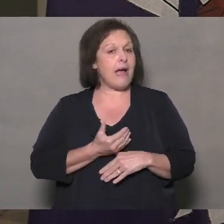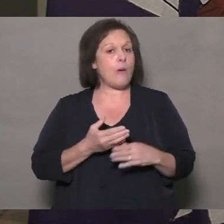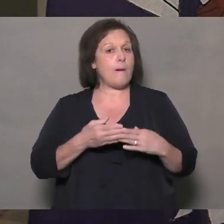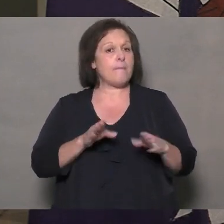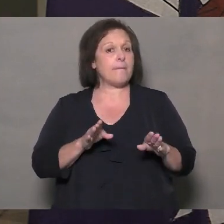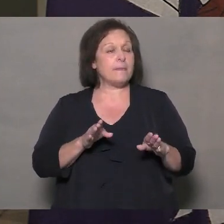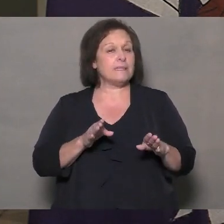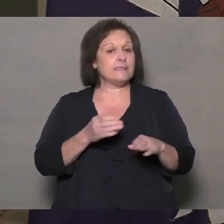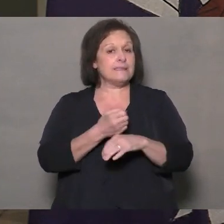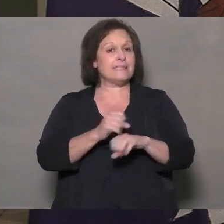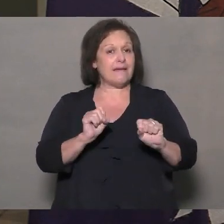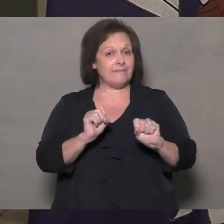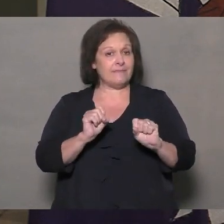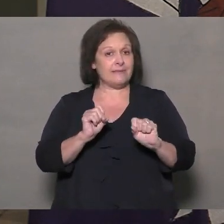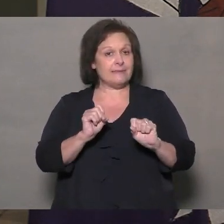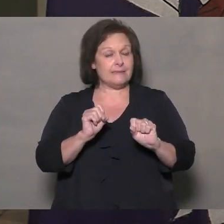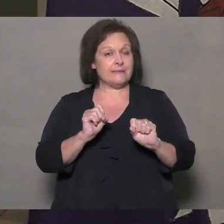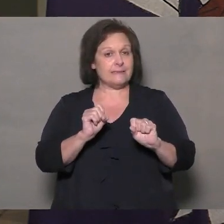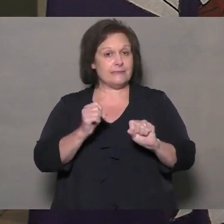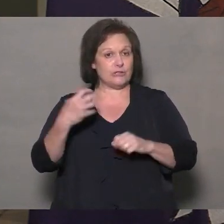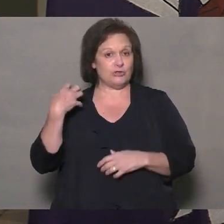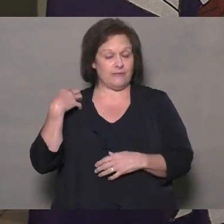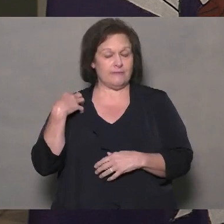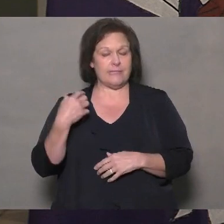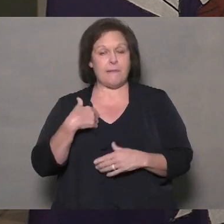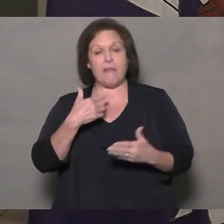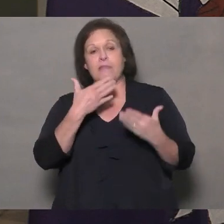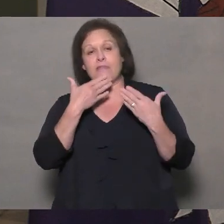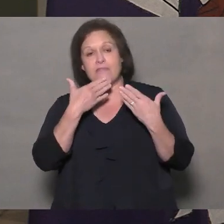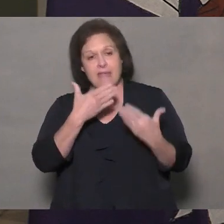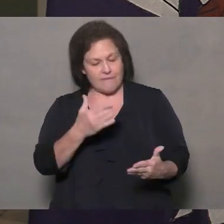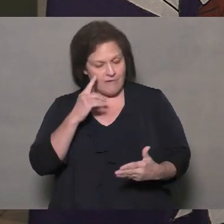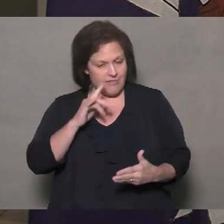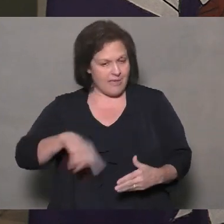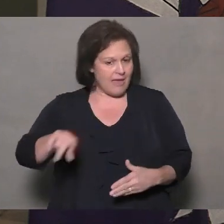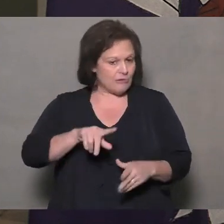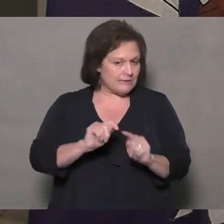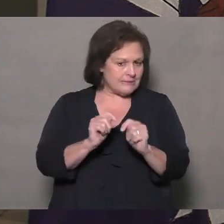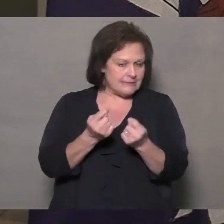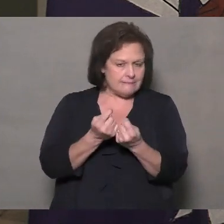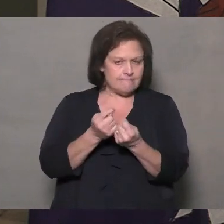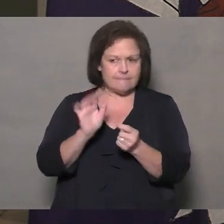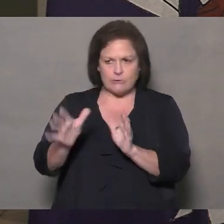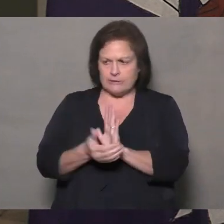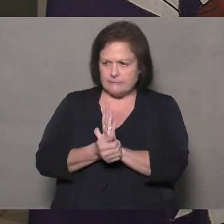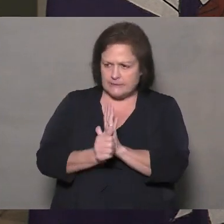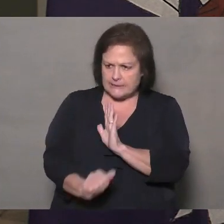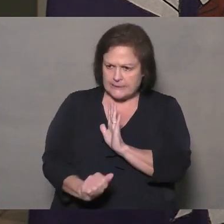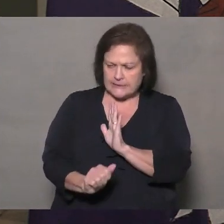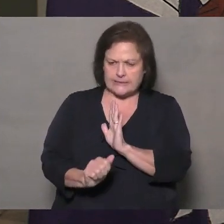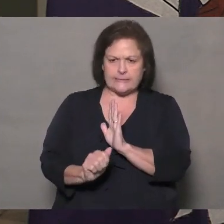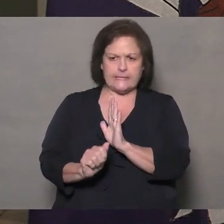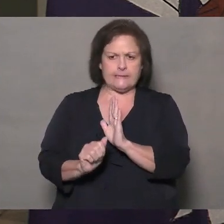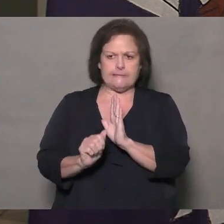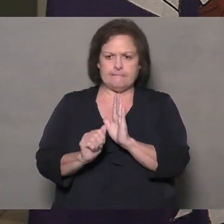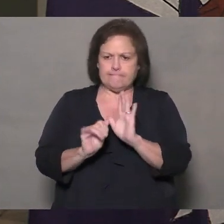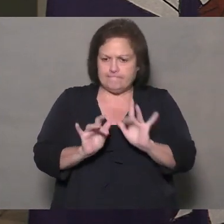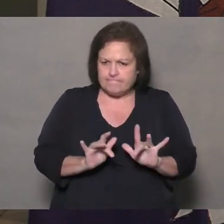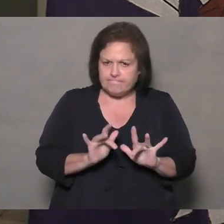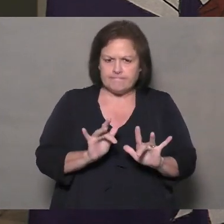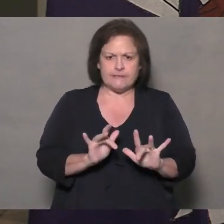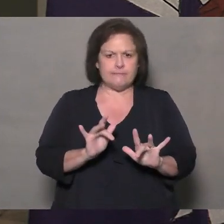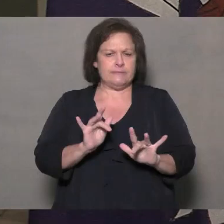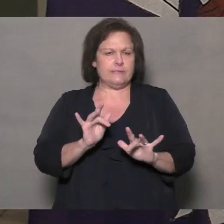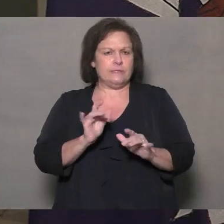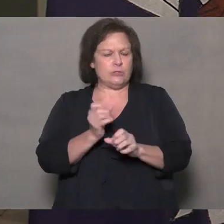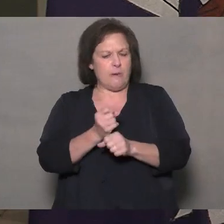chiefs. I'm grateful for this team, their expertise, their empathy, and their efforts